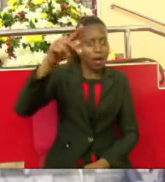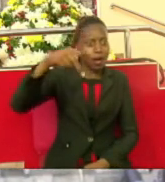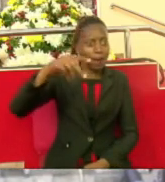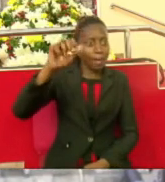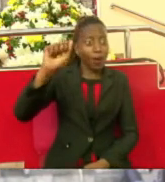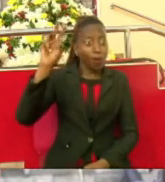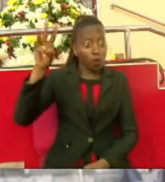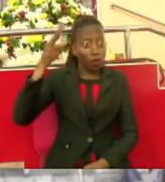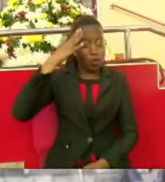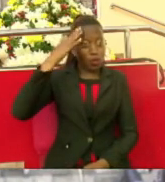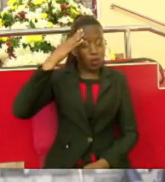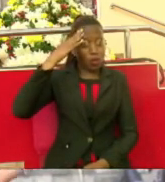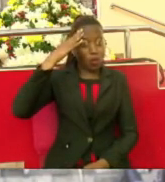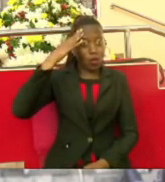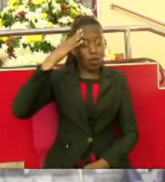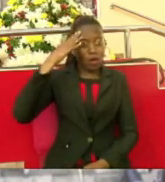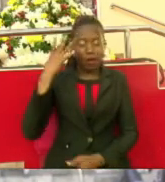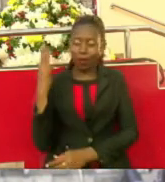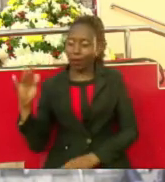Not because of negligence, but we have eaten enough